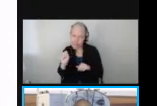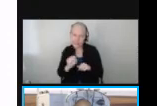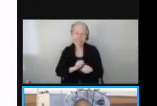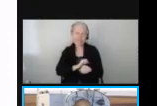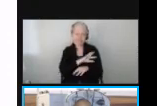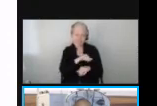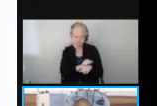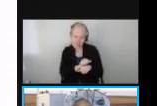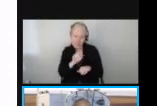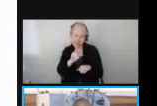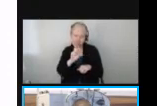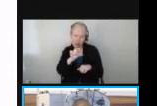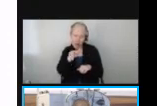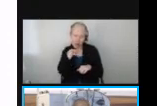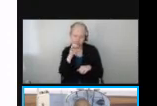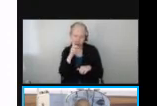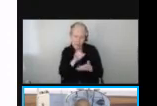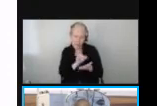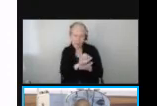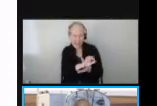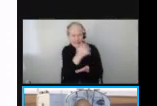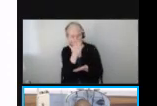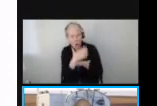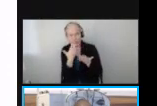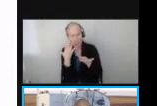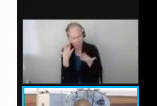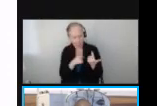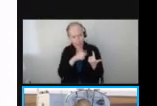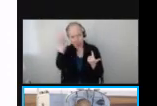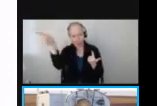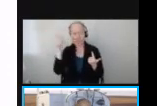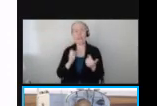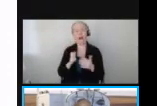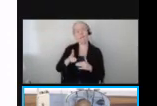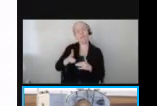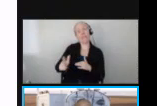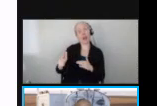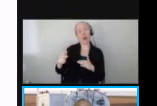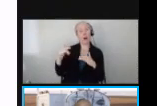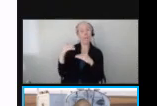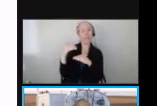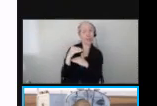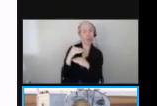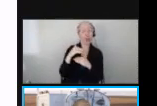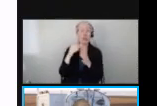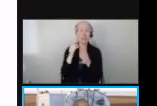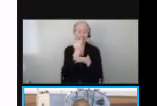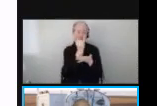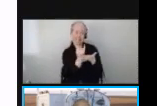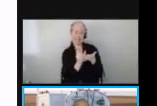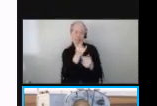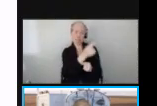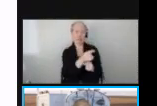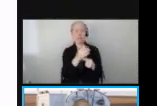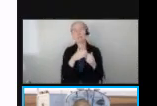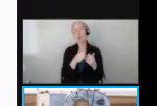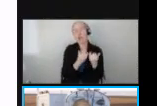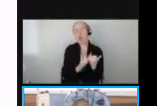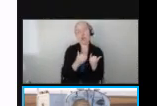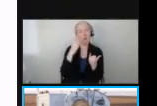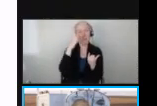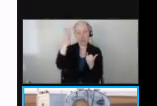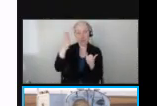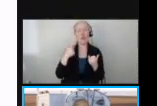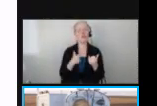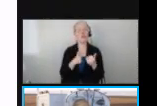space. Now, in order to get the vehicle design right, whether it's our current designs or future designs, we use a combination of physical